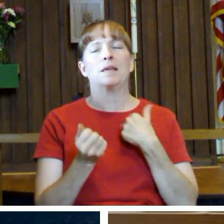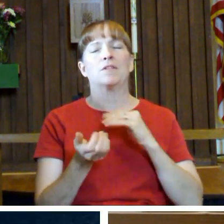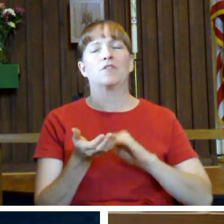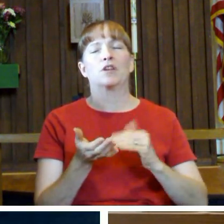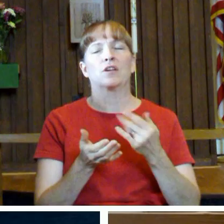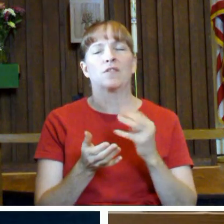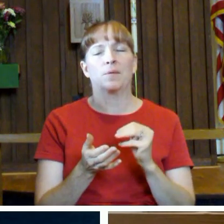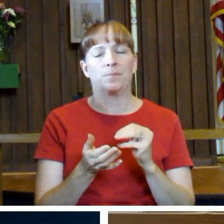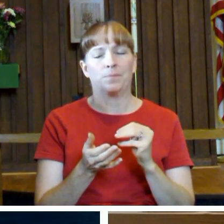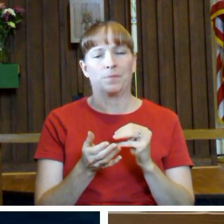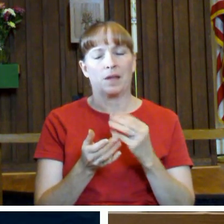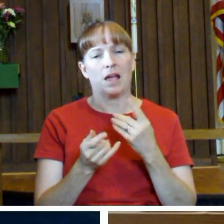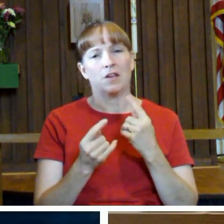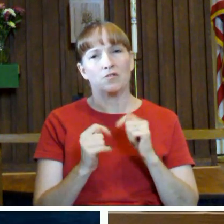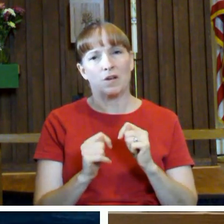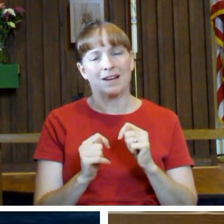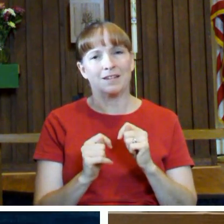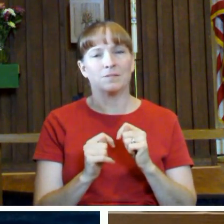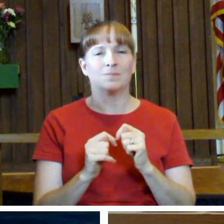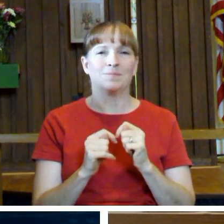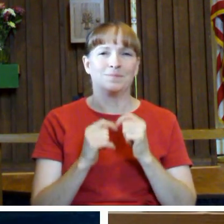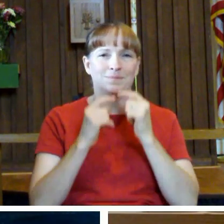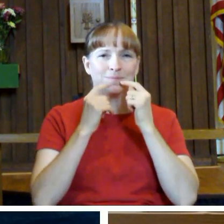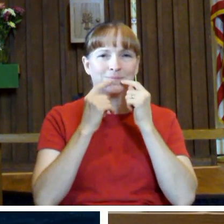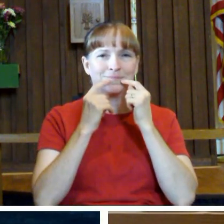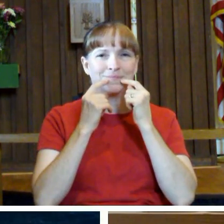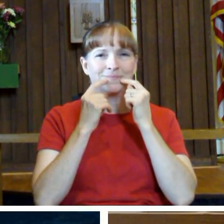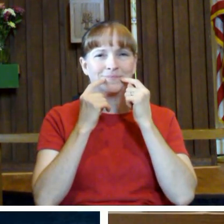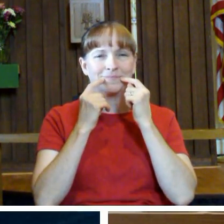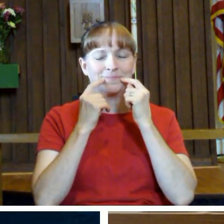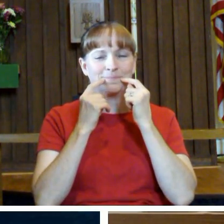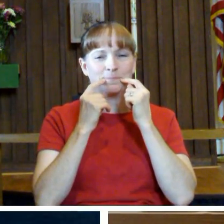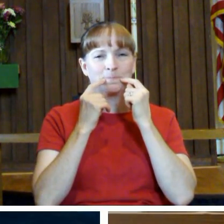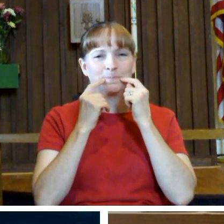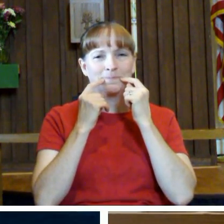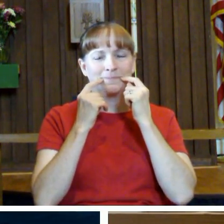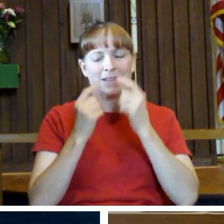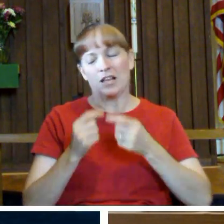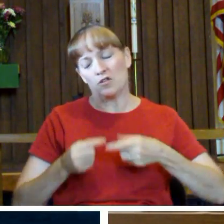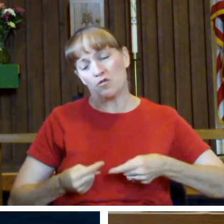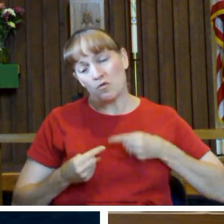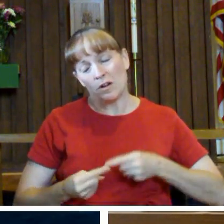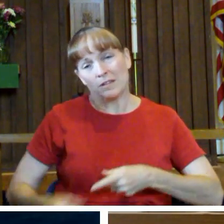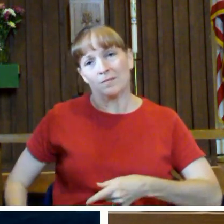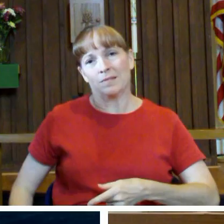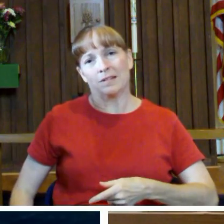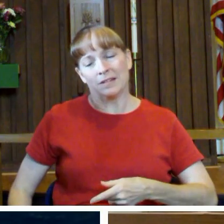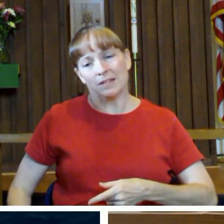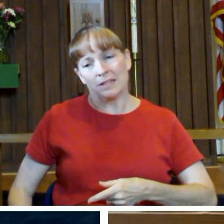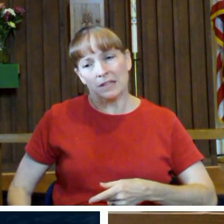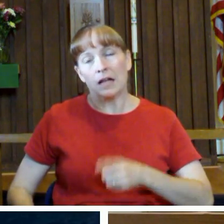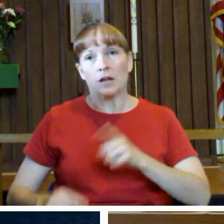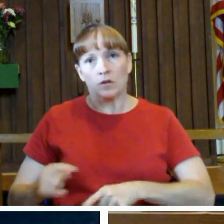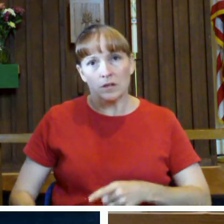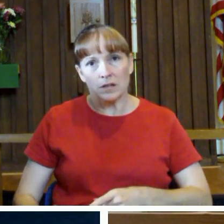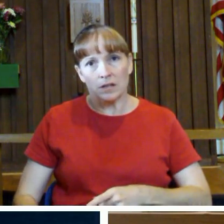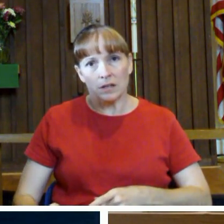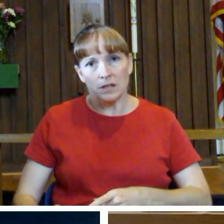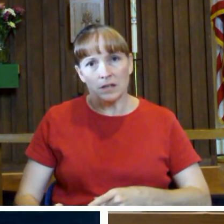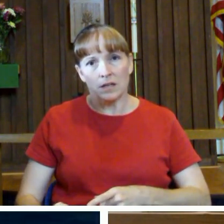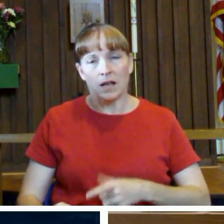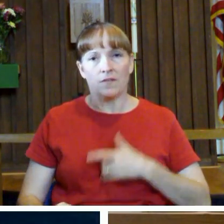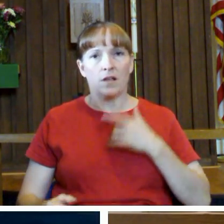him. I tried to smile. I struggled to raise my hand. I could not. I